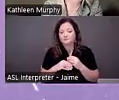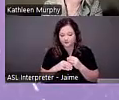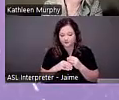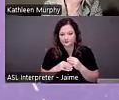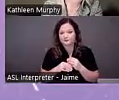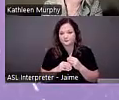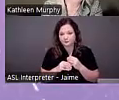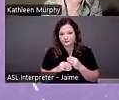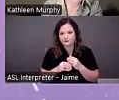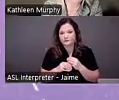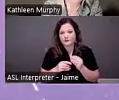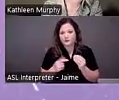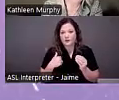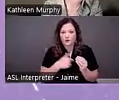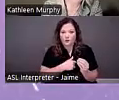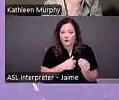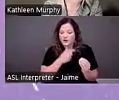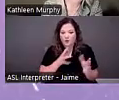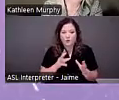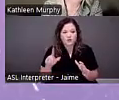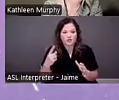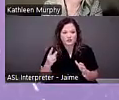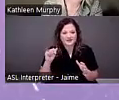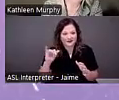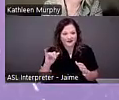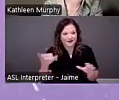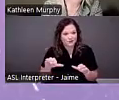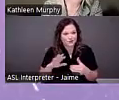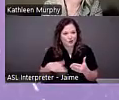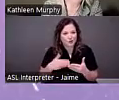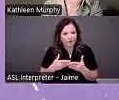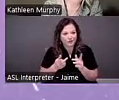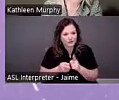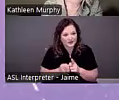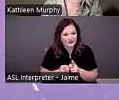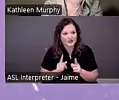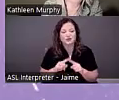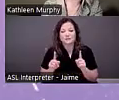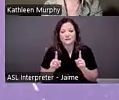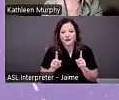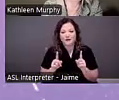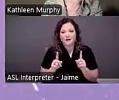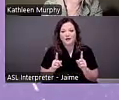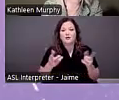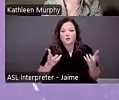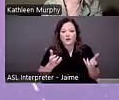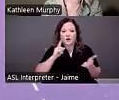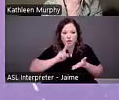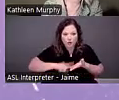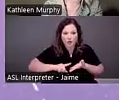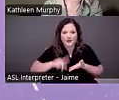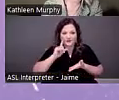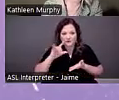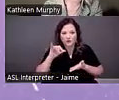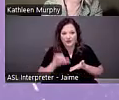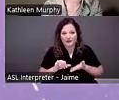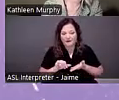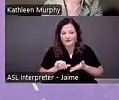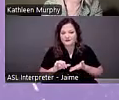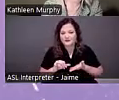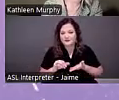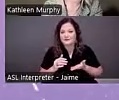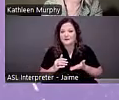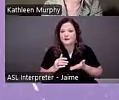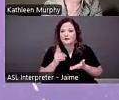rely just on AI to do the translation, and we're going to have native speakers looking into that. But having